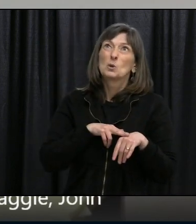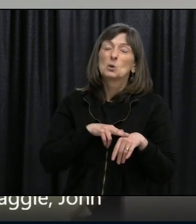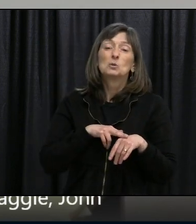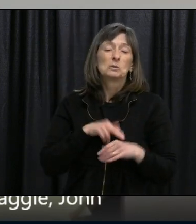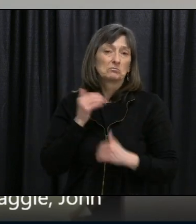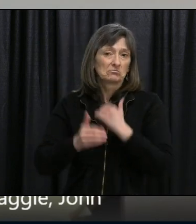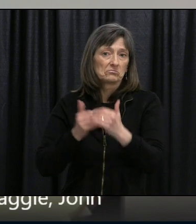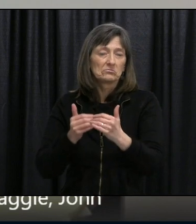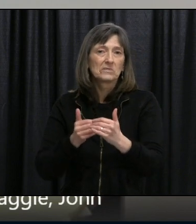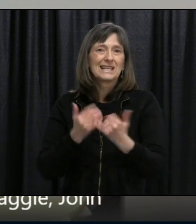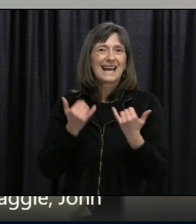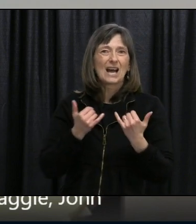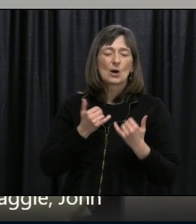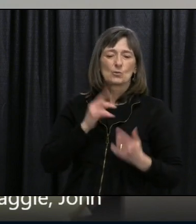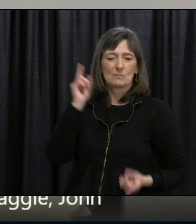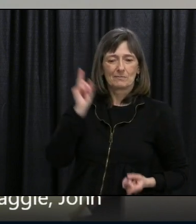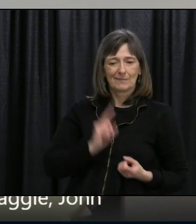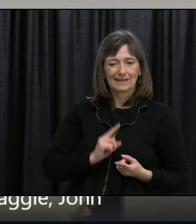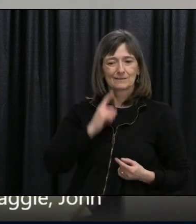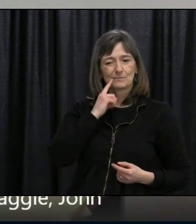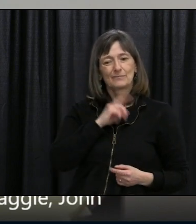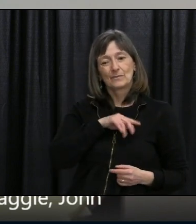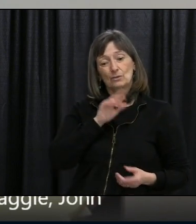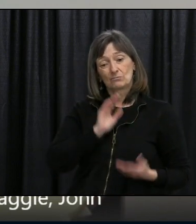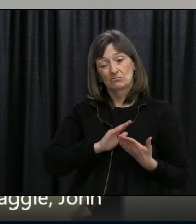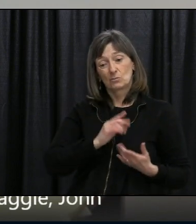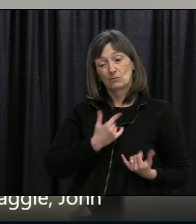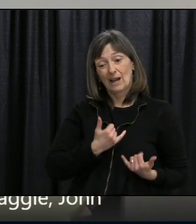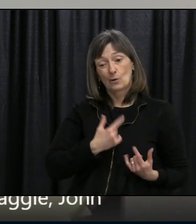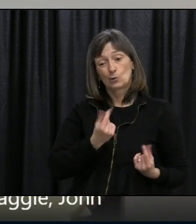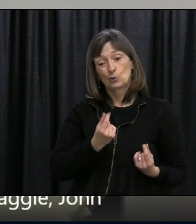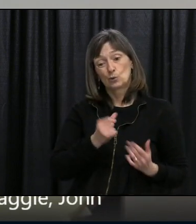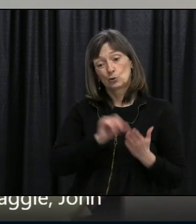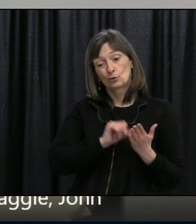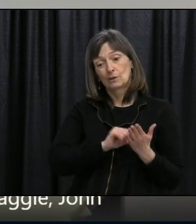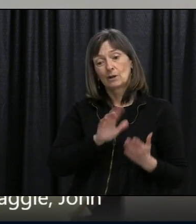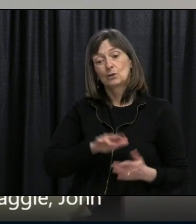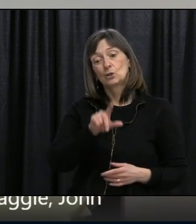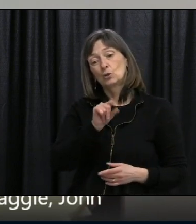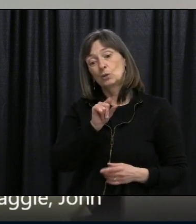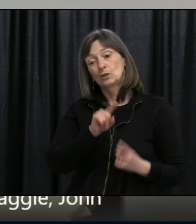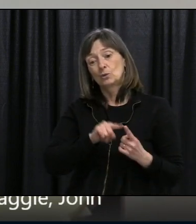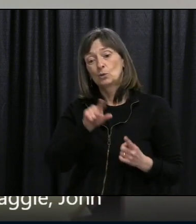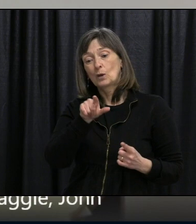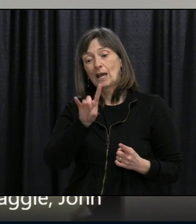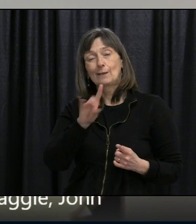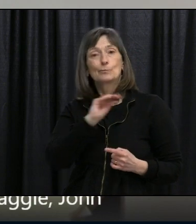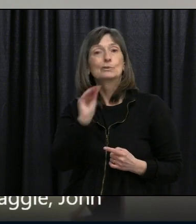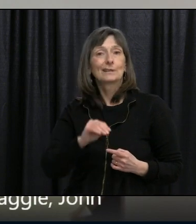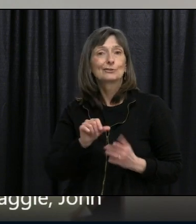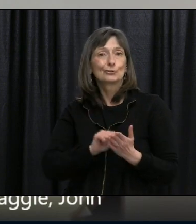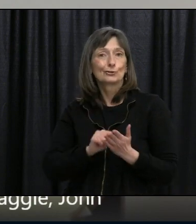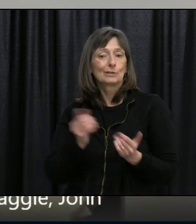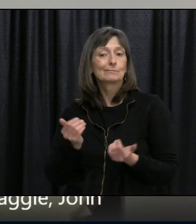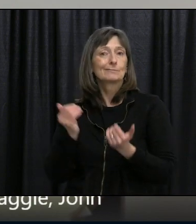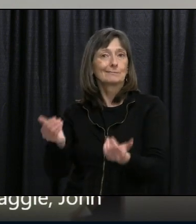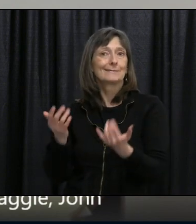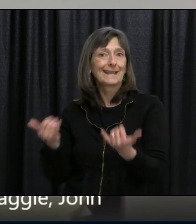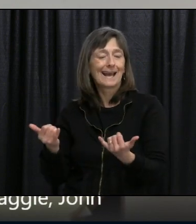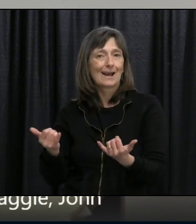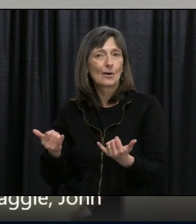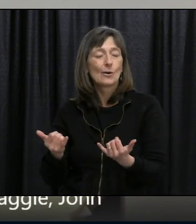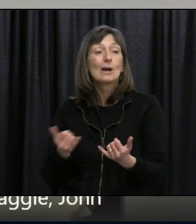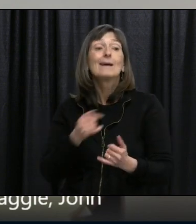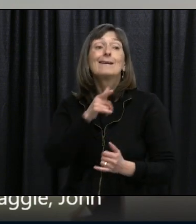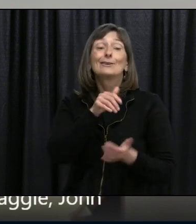throughput. Those, I would assume, would be those procedures that surgeons and specialists felt had to